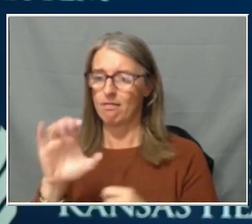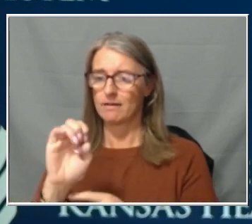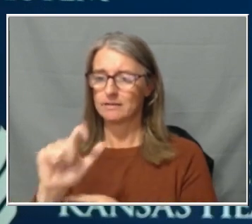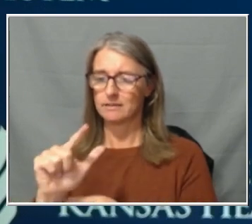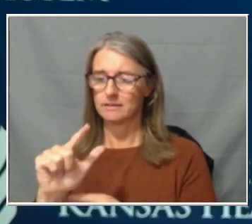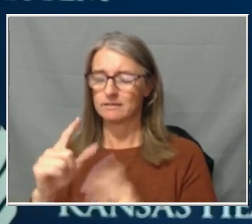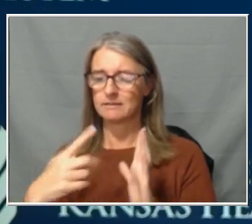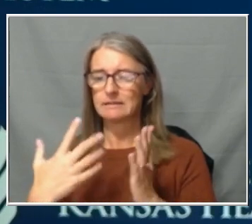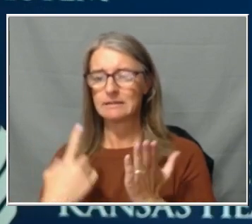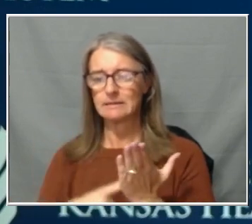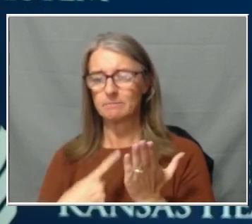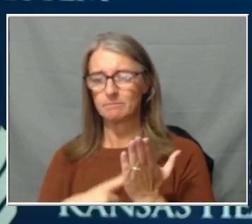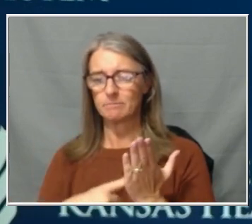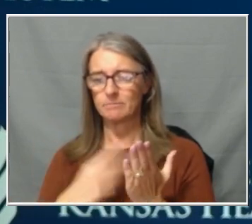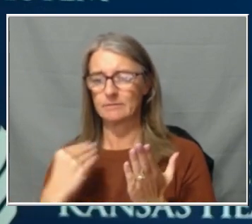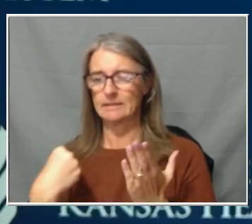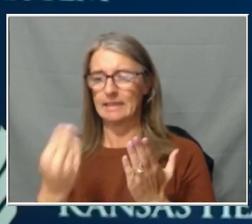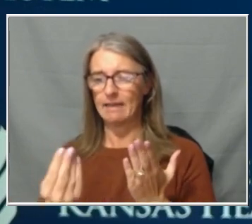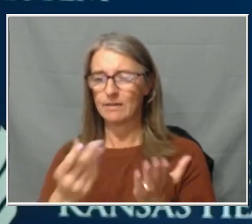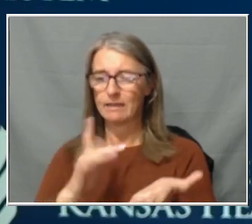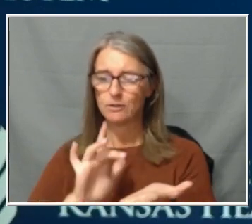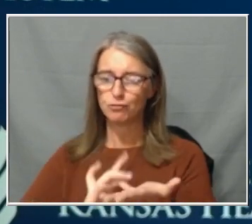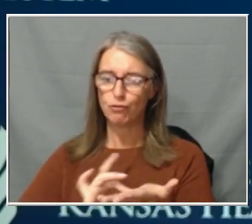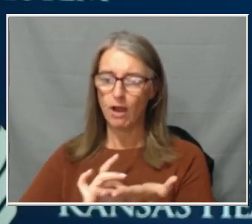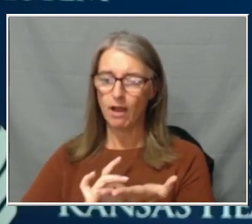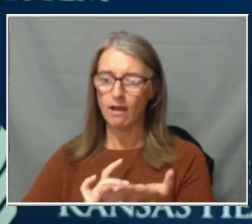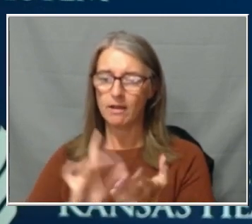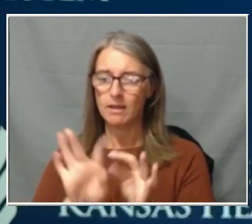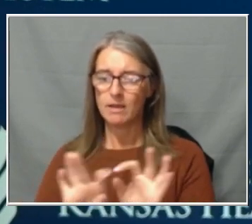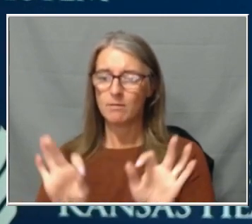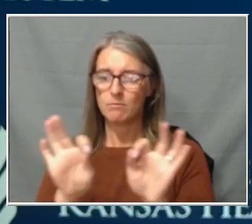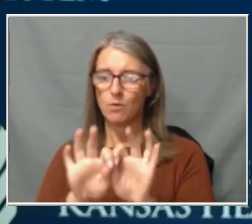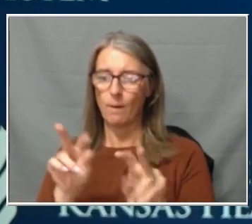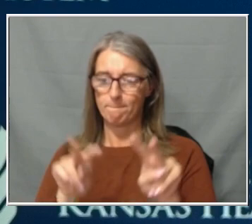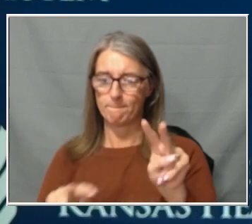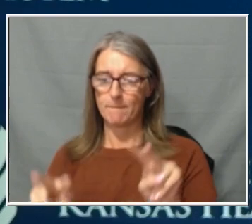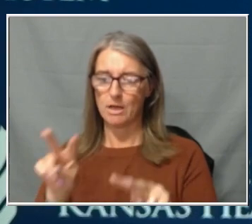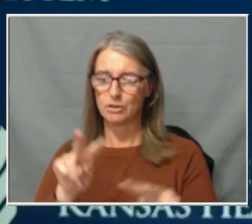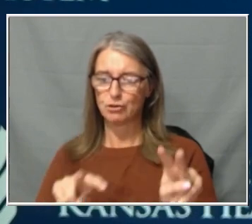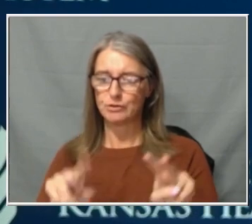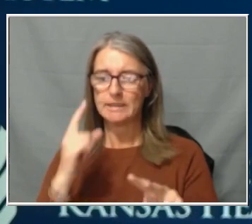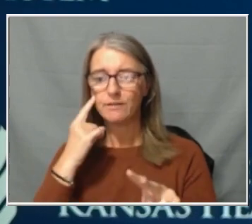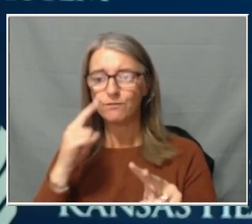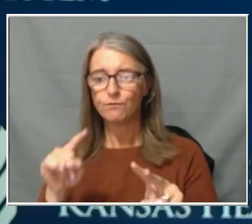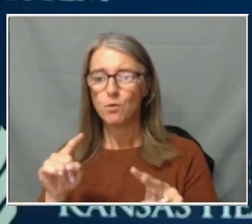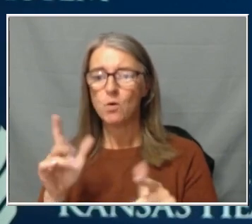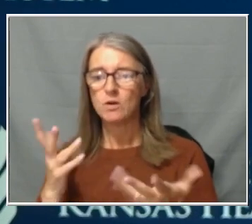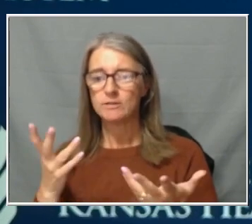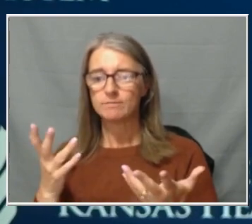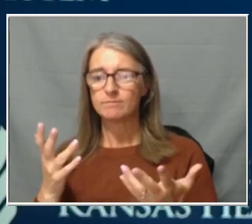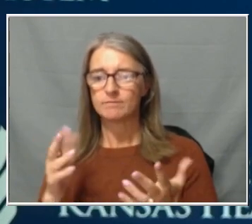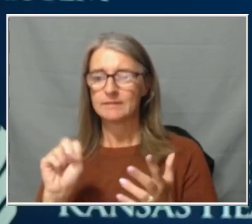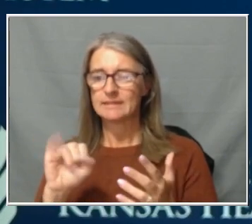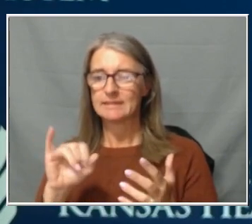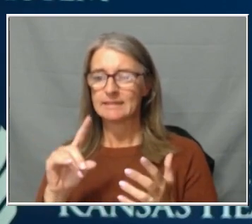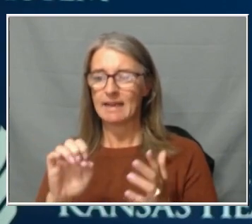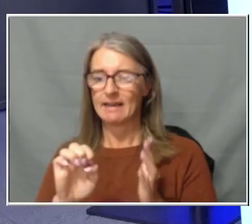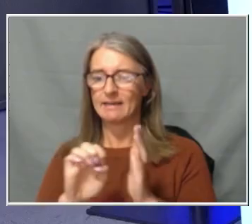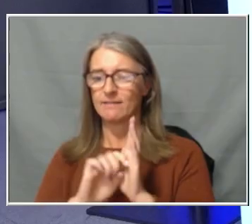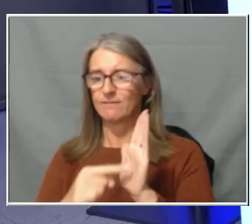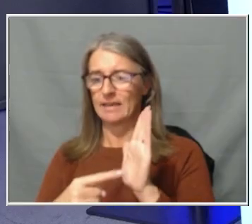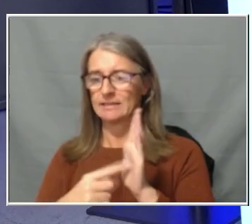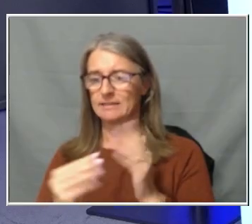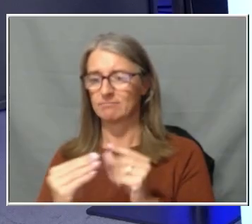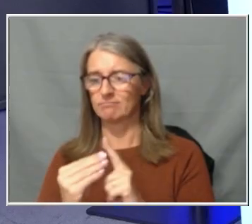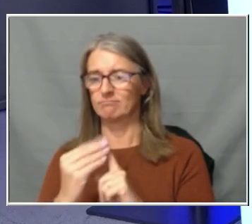So part of it's giving the drug, and a very important part of it is monitoring for side effects that we see.